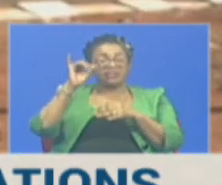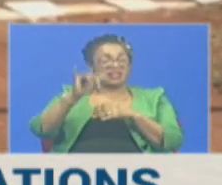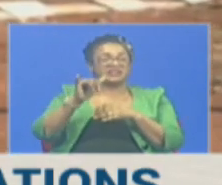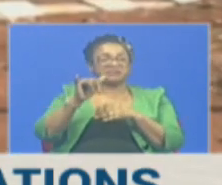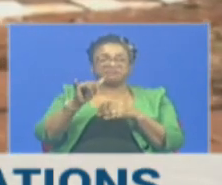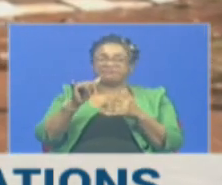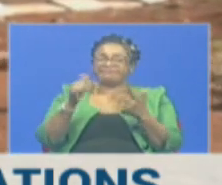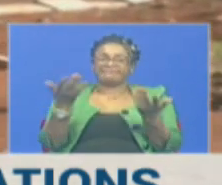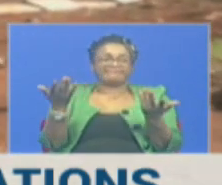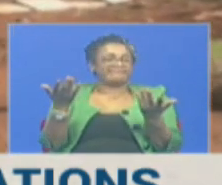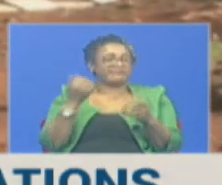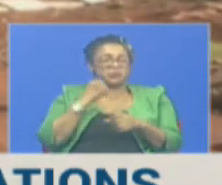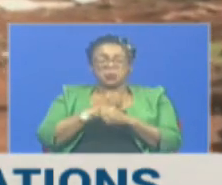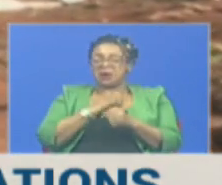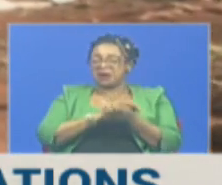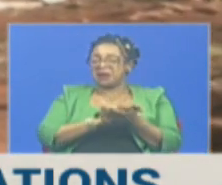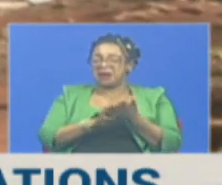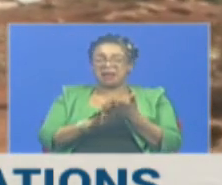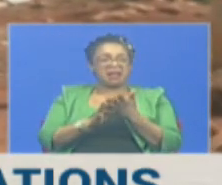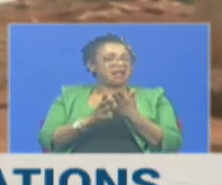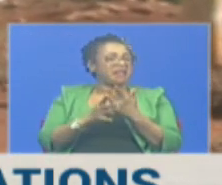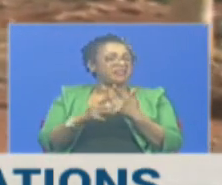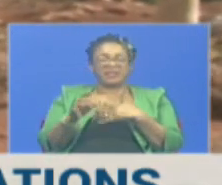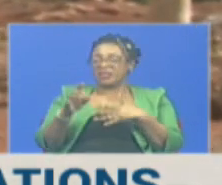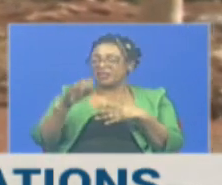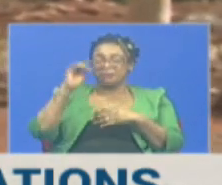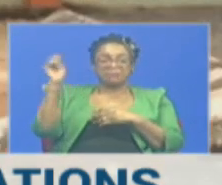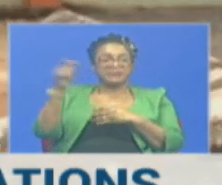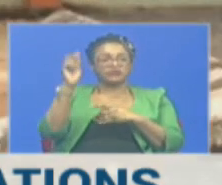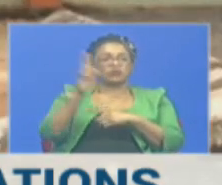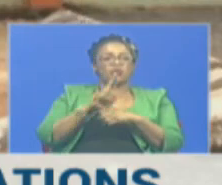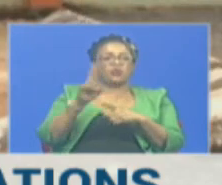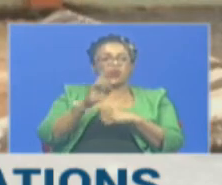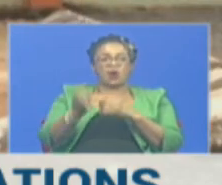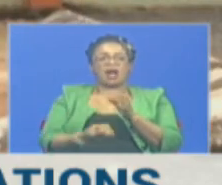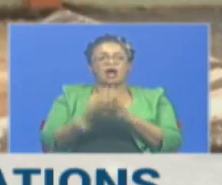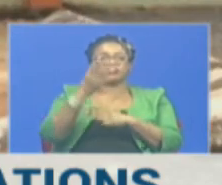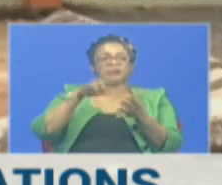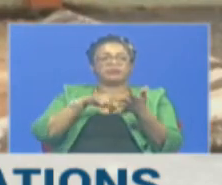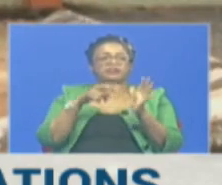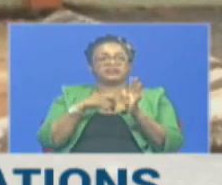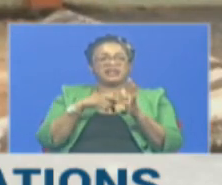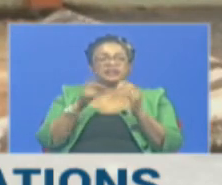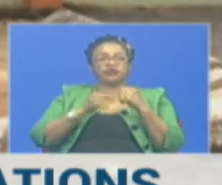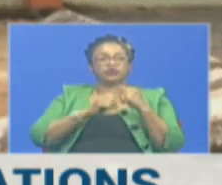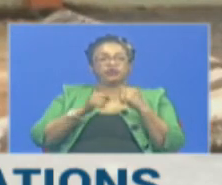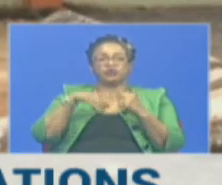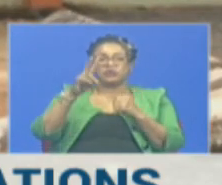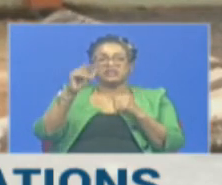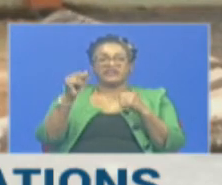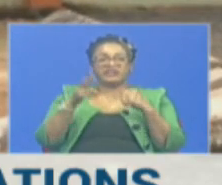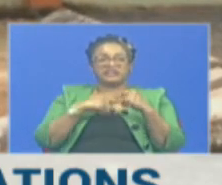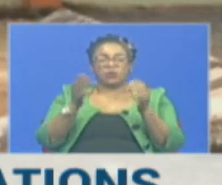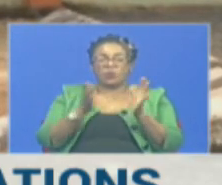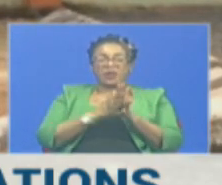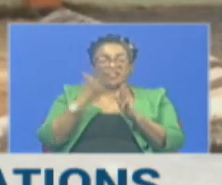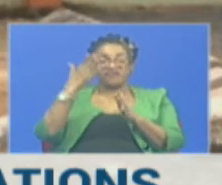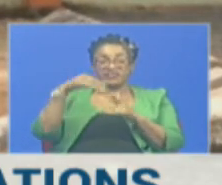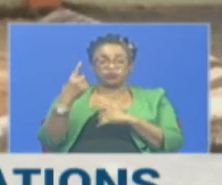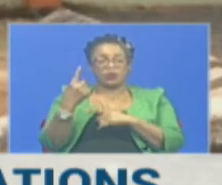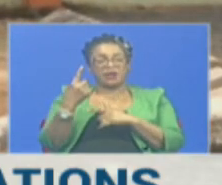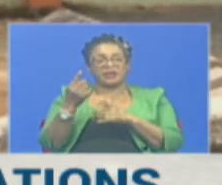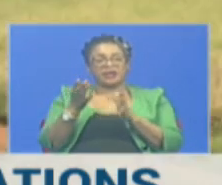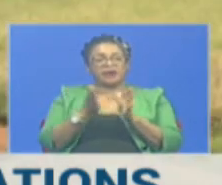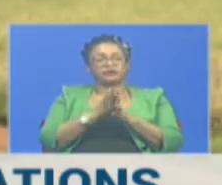no work done in the pitch. President Uhuru Kenyatta launched the project in June 2017, with phase one of the upgrade set to